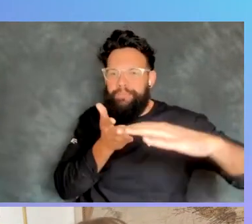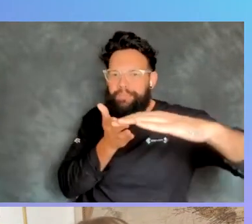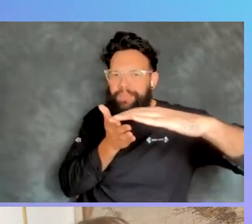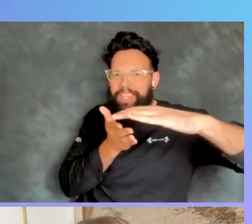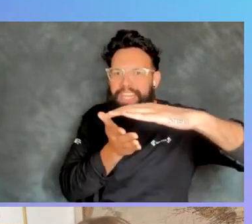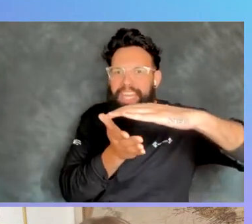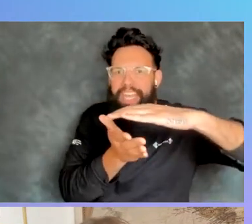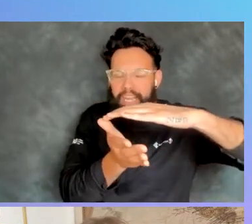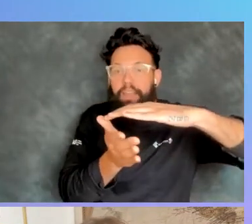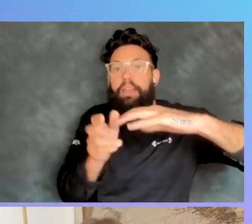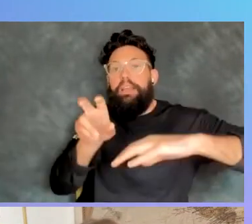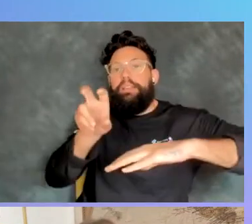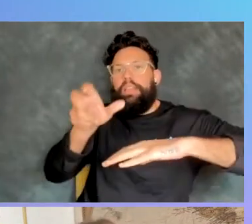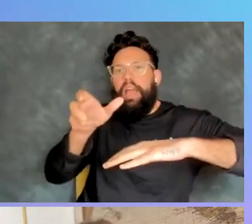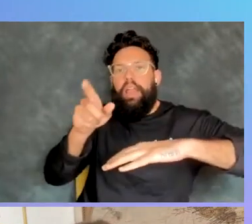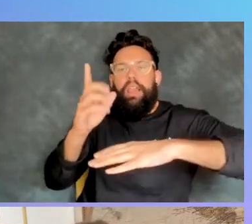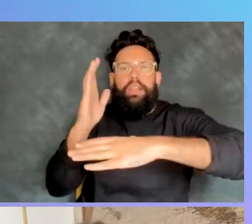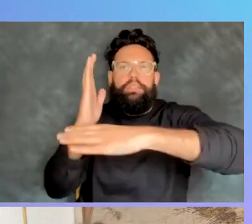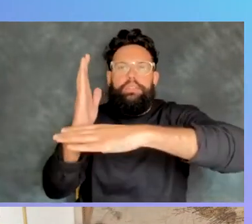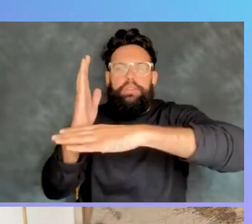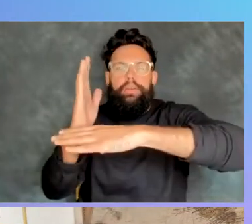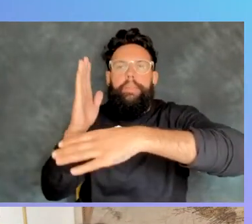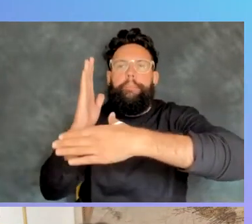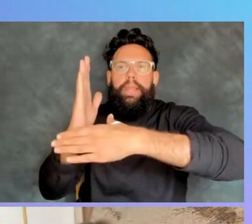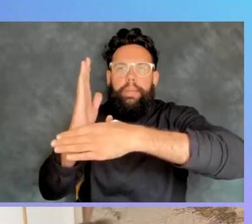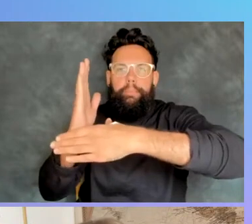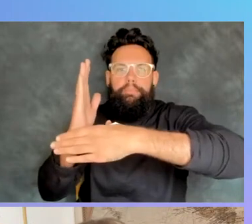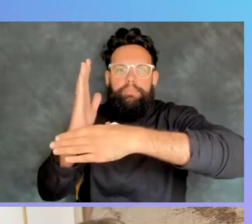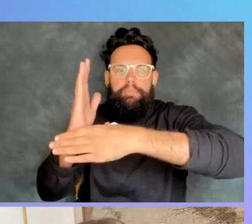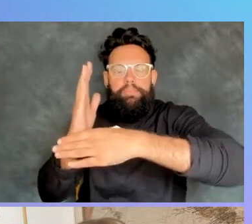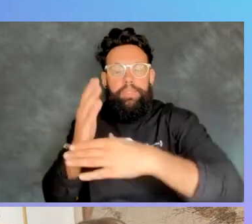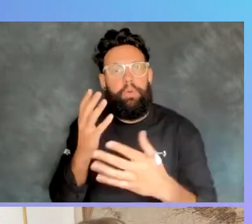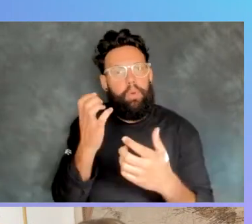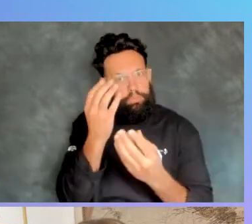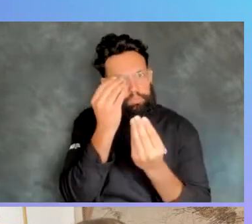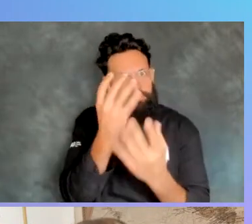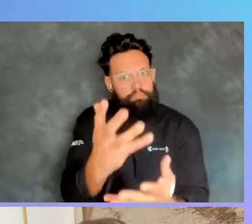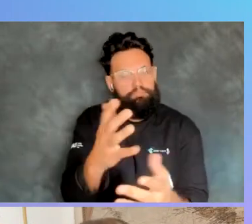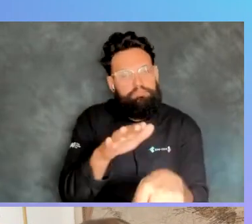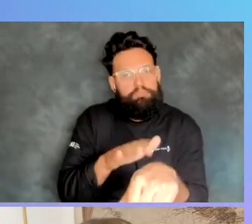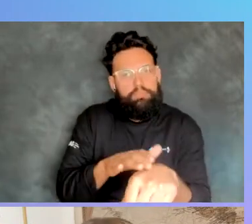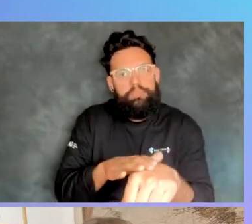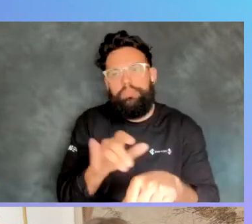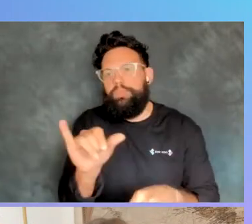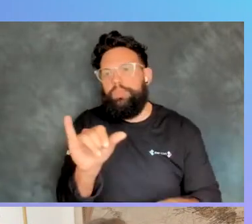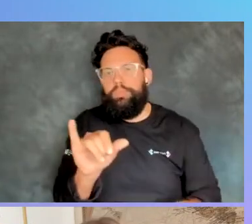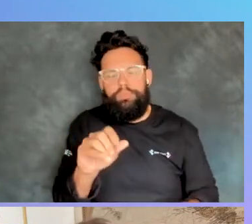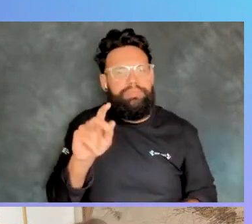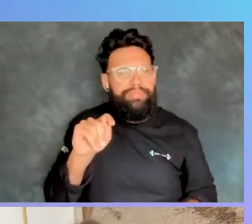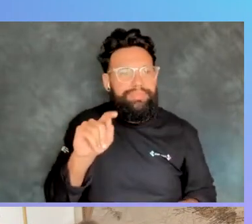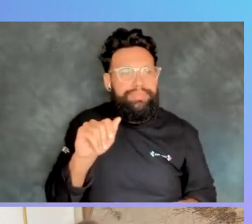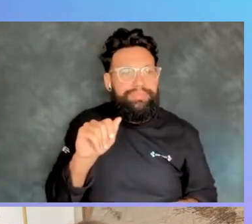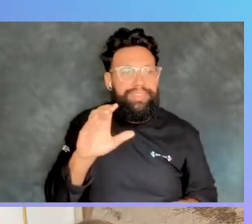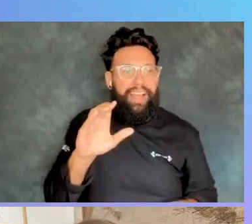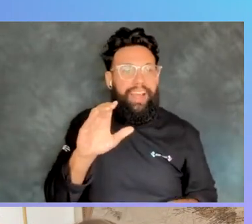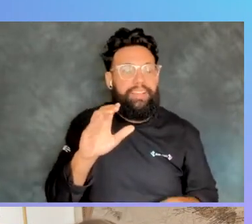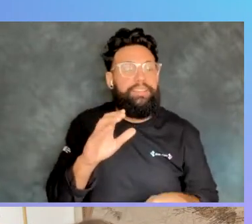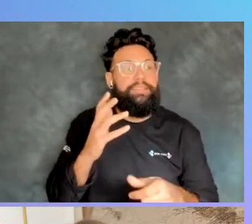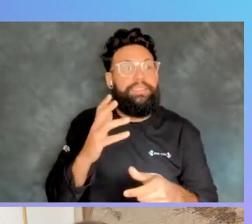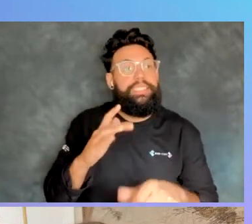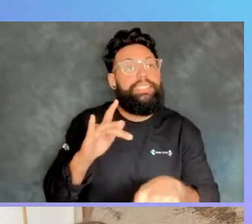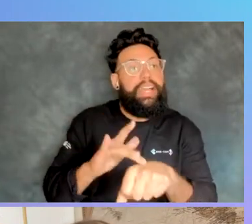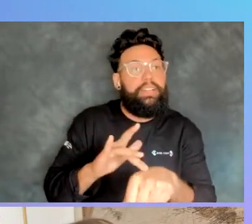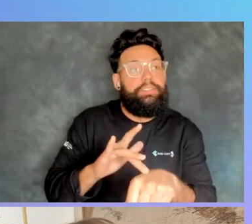to medium. I do want to highlight that tactile graphics innovation continues. More recently, there have